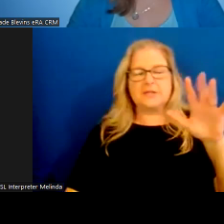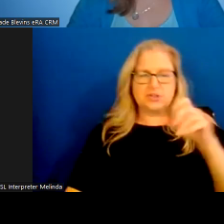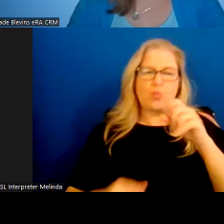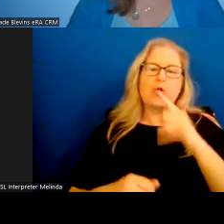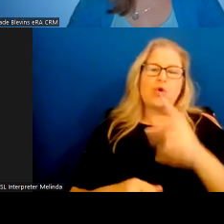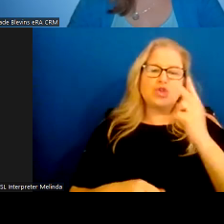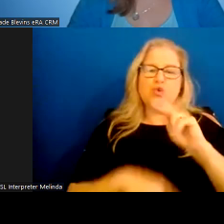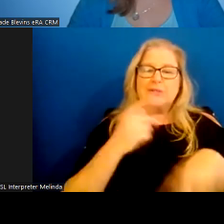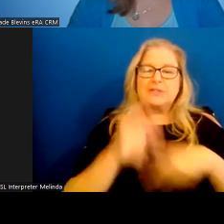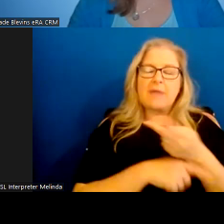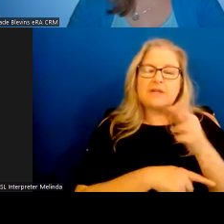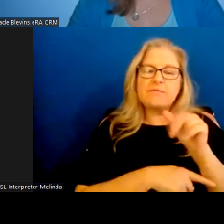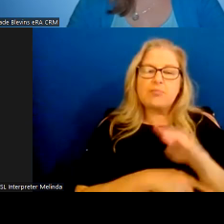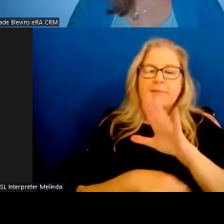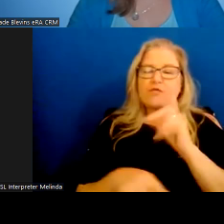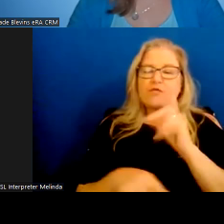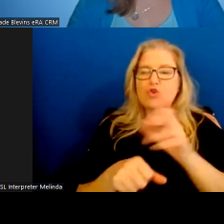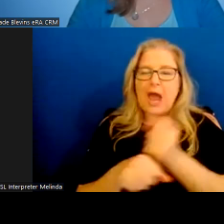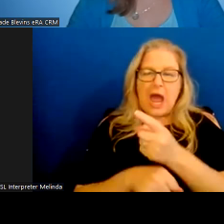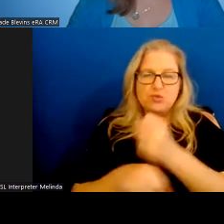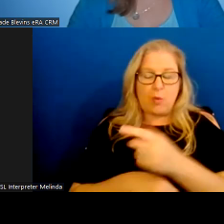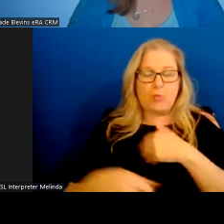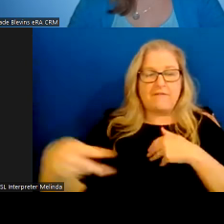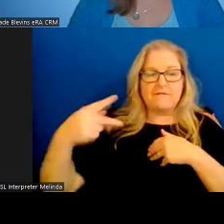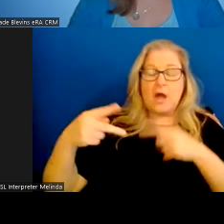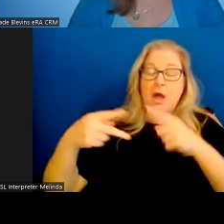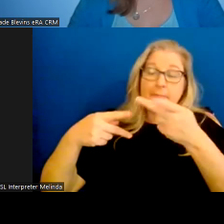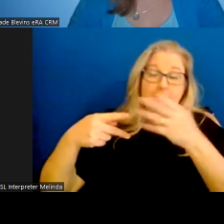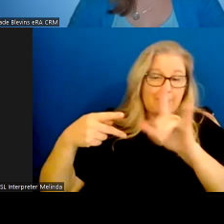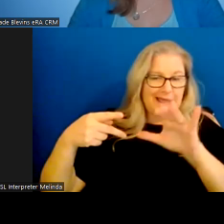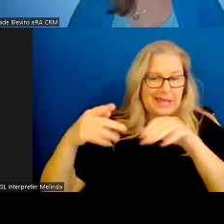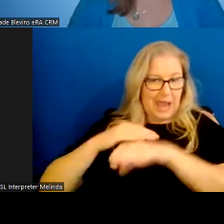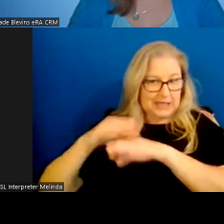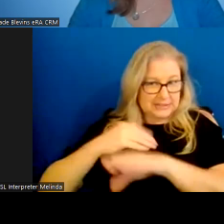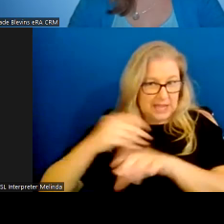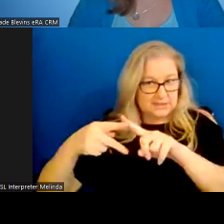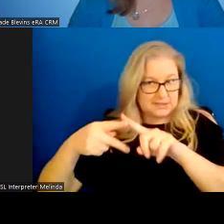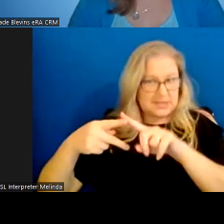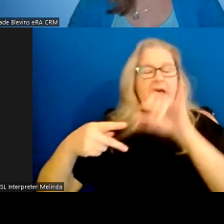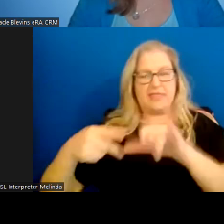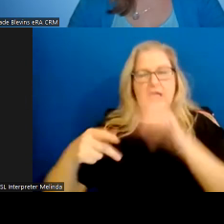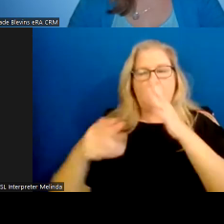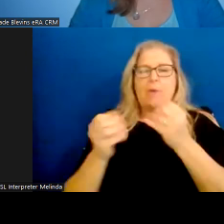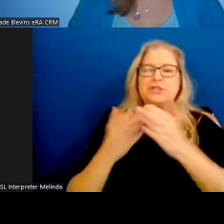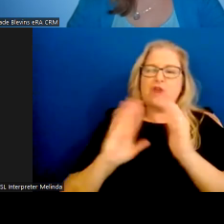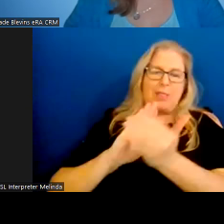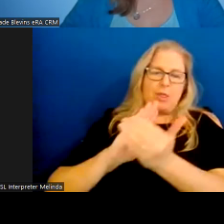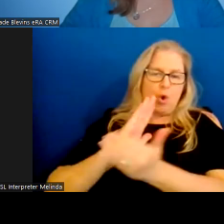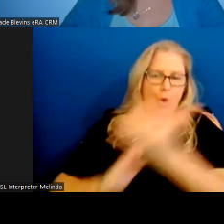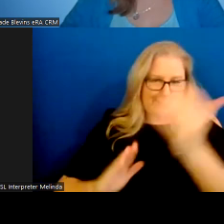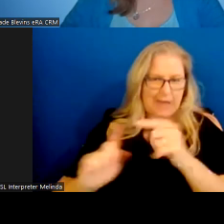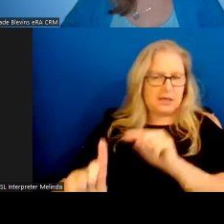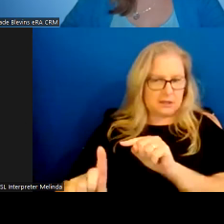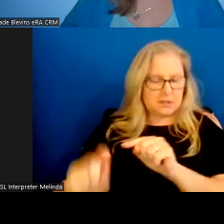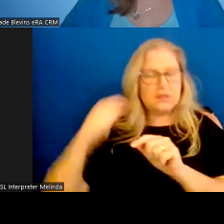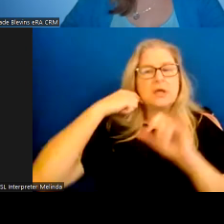of PRAMs for your annual RPPRs. We have your public access PRAM. This is going to be generally automatic